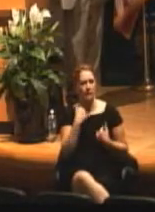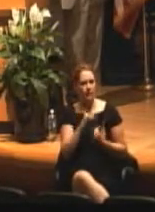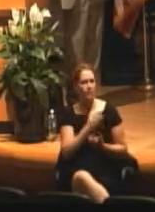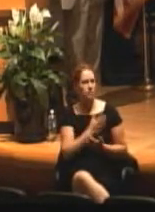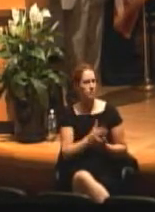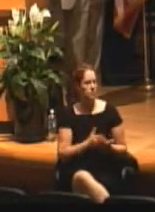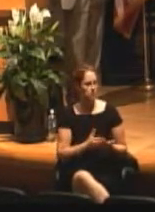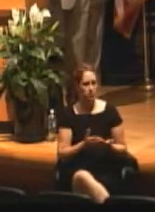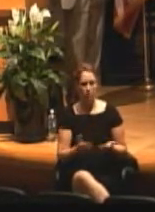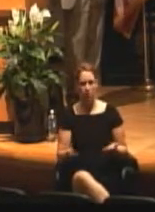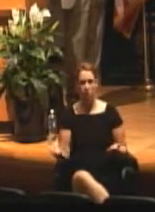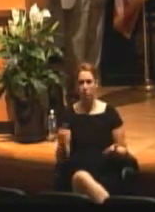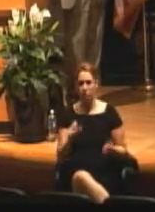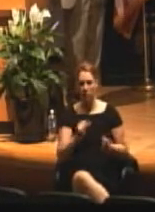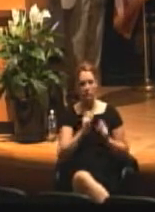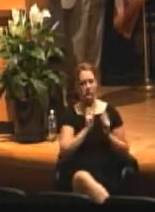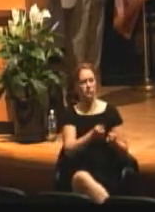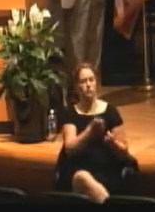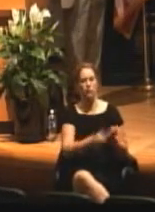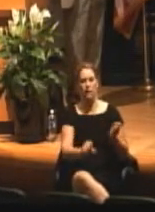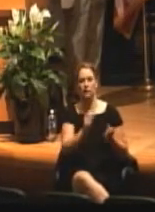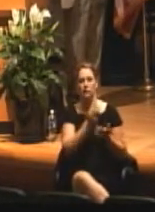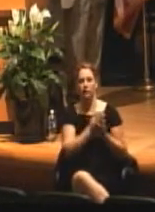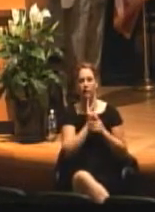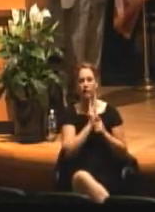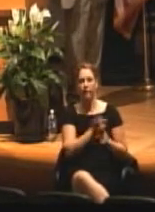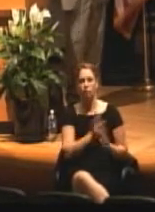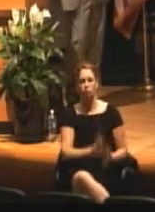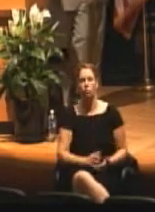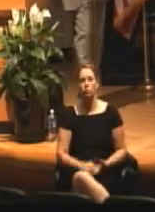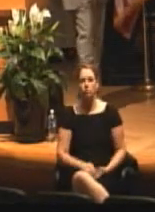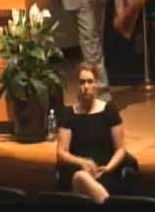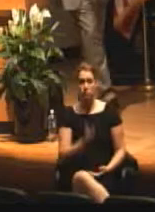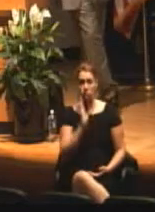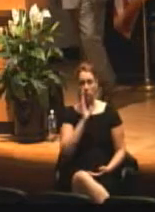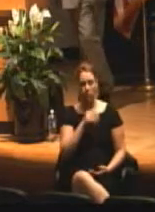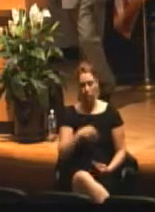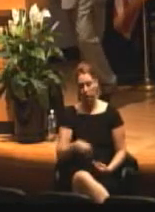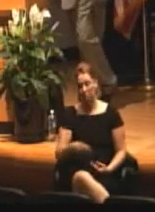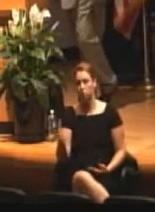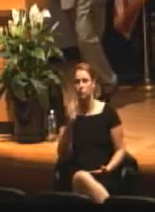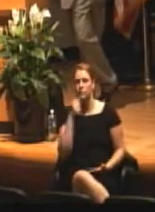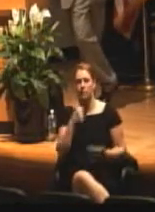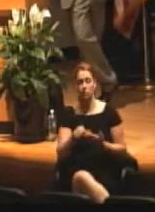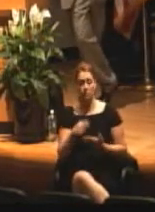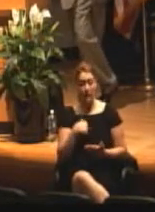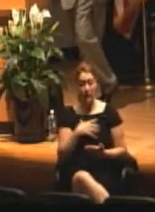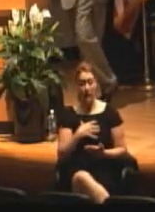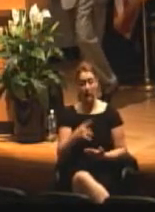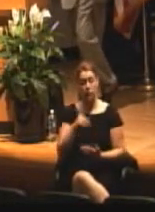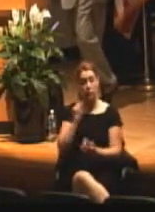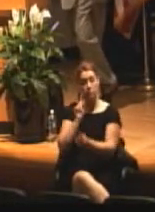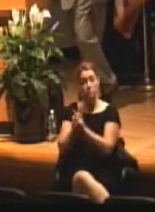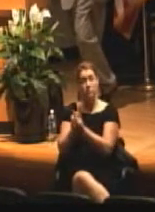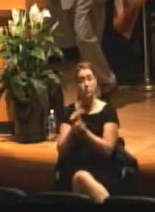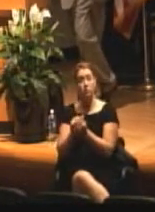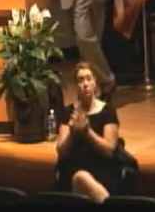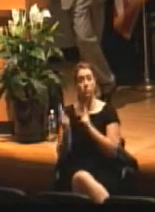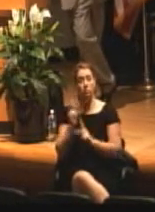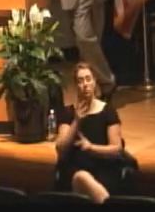know, lender that you talk to. And then they'll issue you that letter, give it to you. I like to meet with people if you want. I'm more comfortable going over it